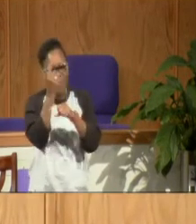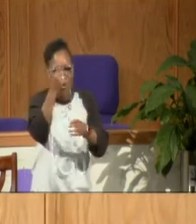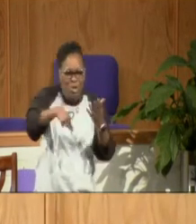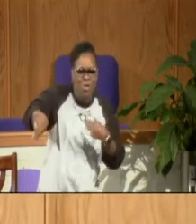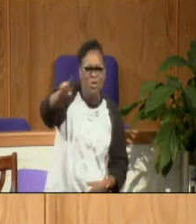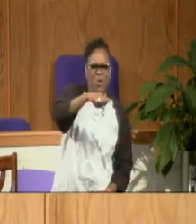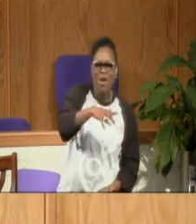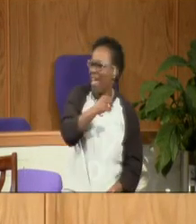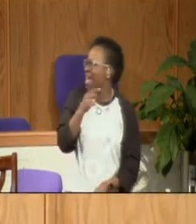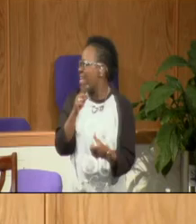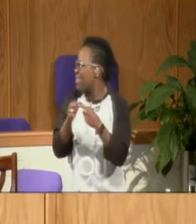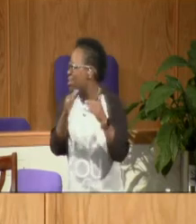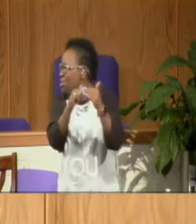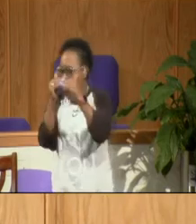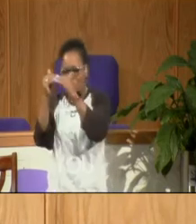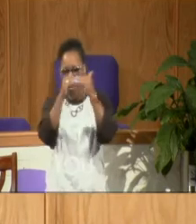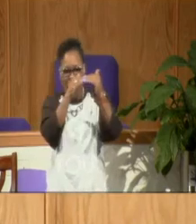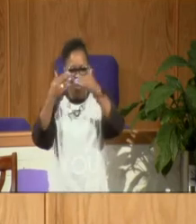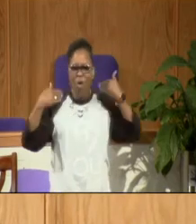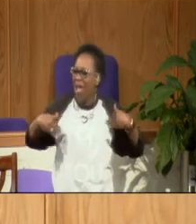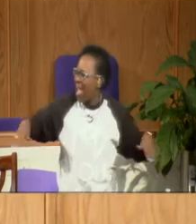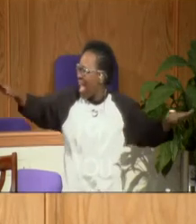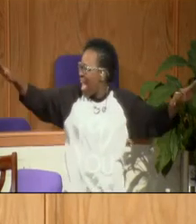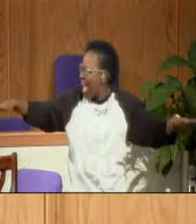then the war angels picked it up, and there was a song called Work It Out.